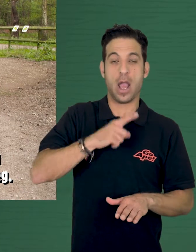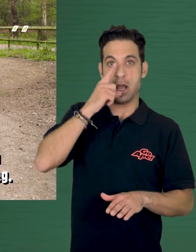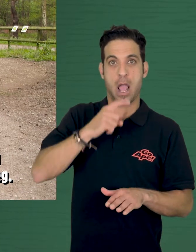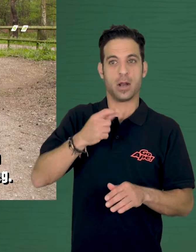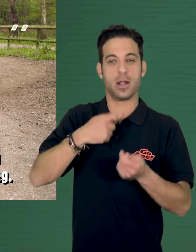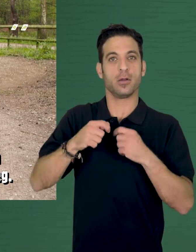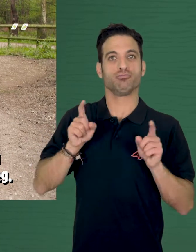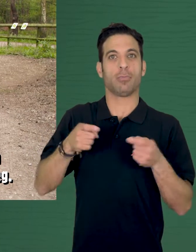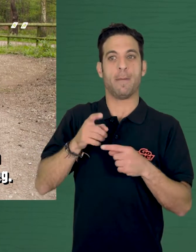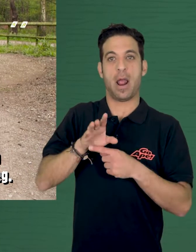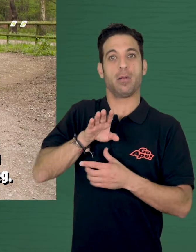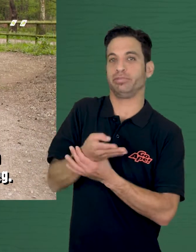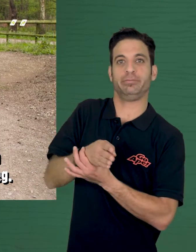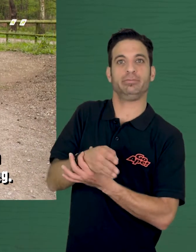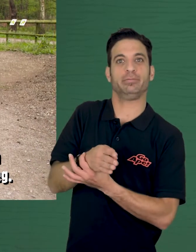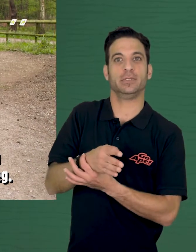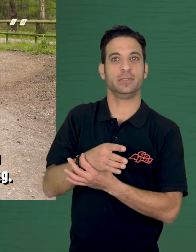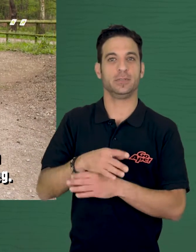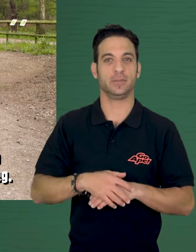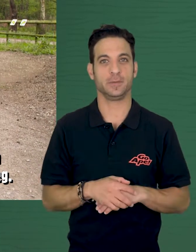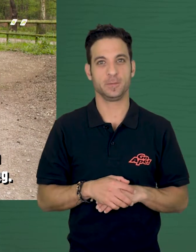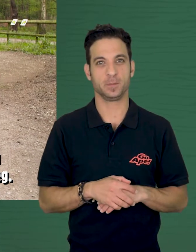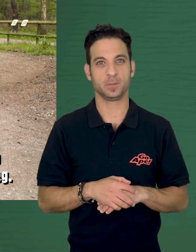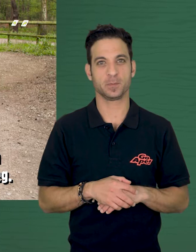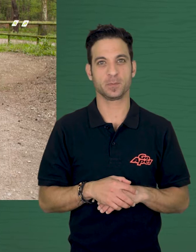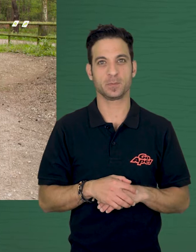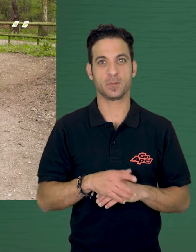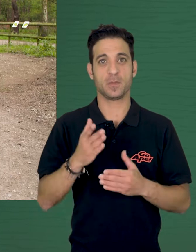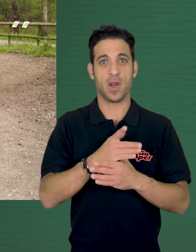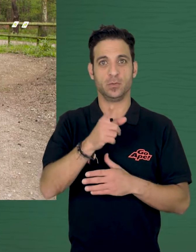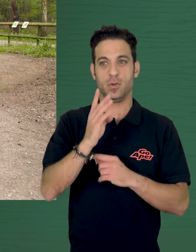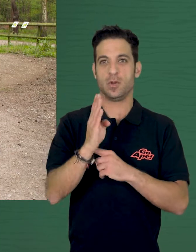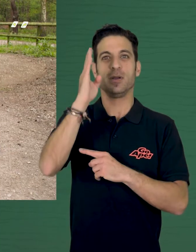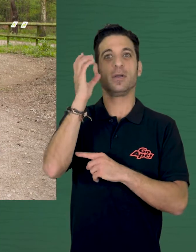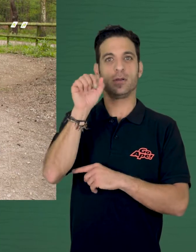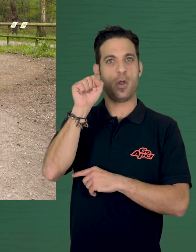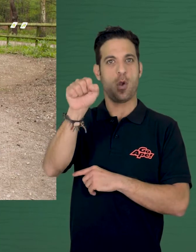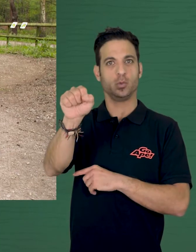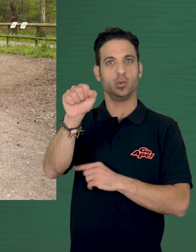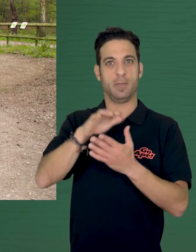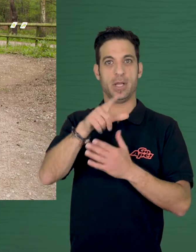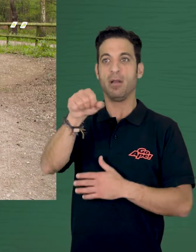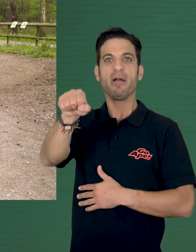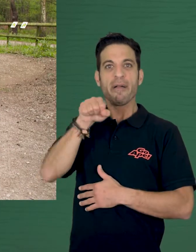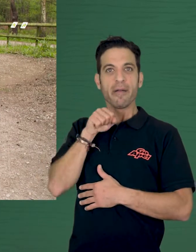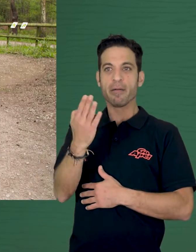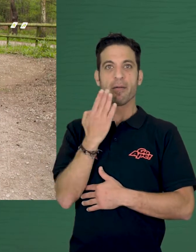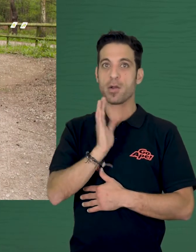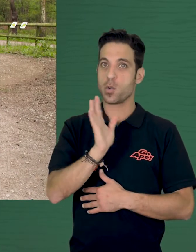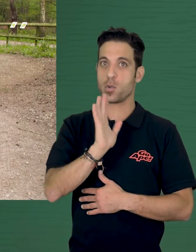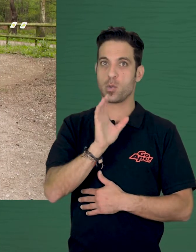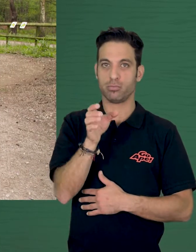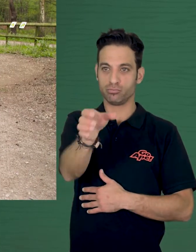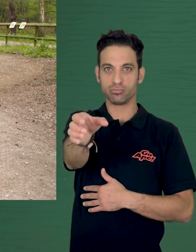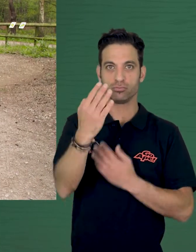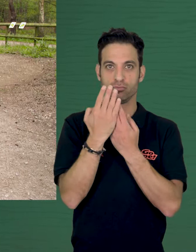lead to trapping or twisting your foot or lower leg. Make sure you hold the handlebars upright and still and don't pull them towards